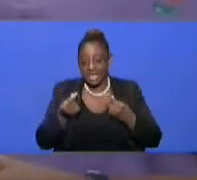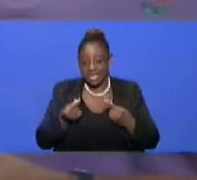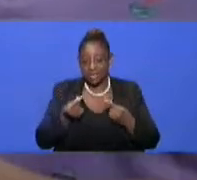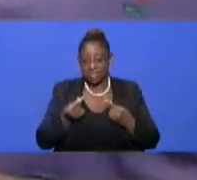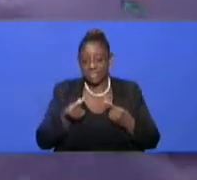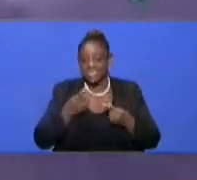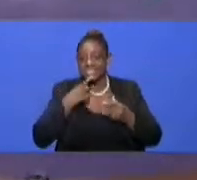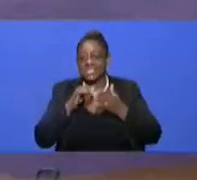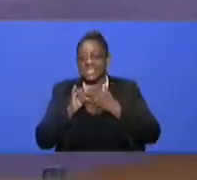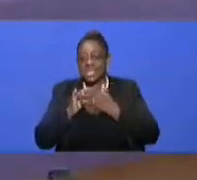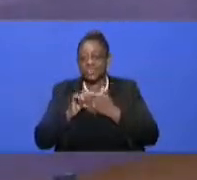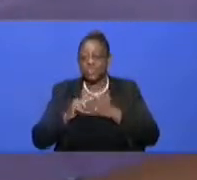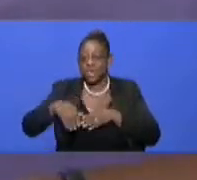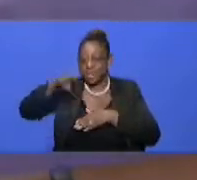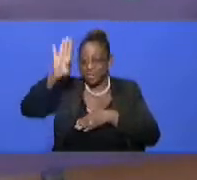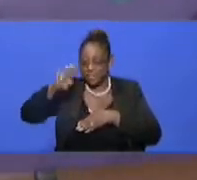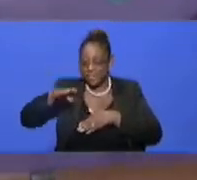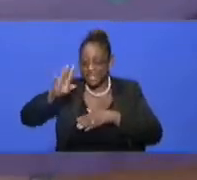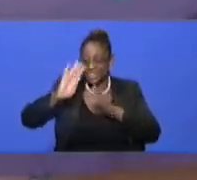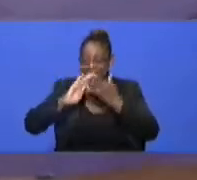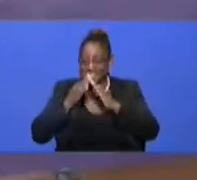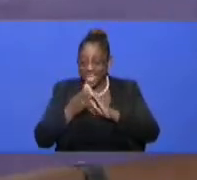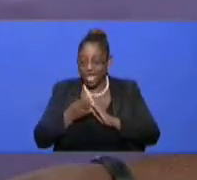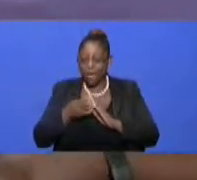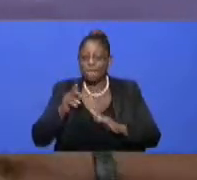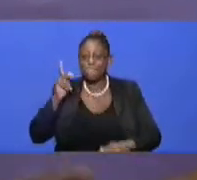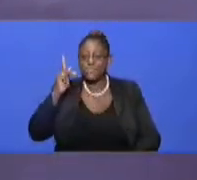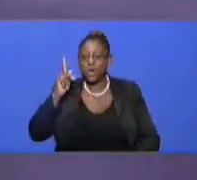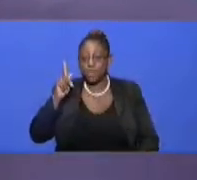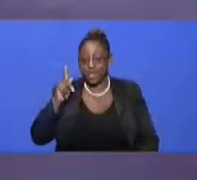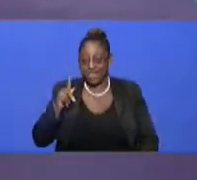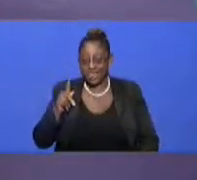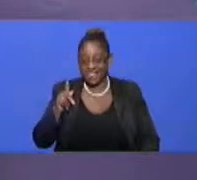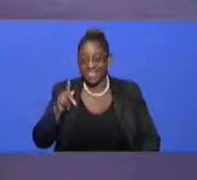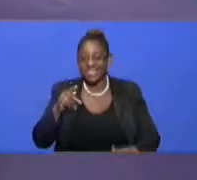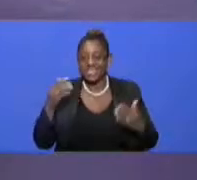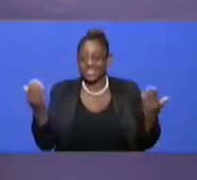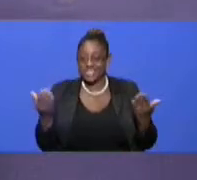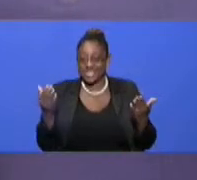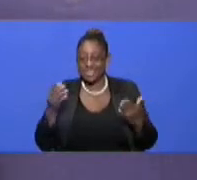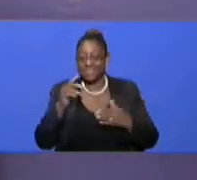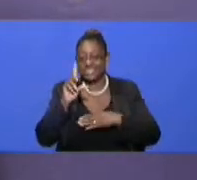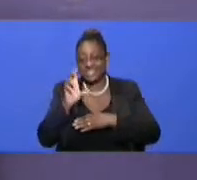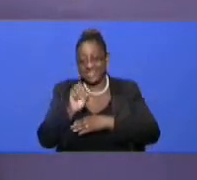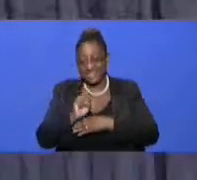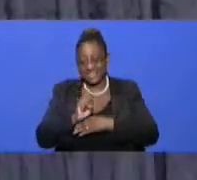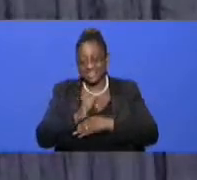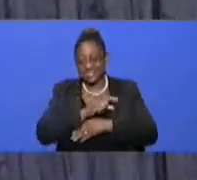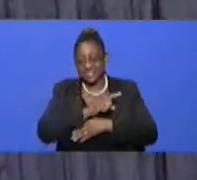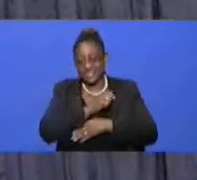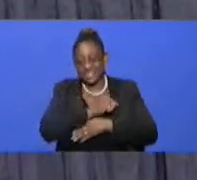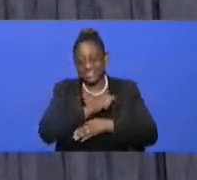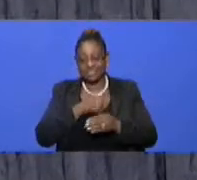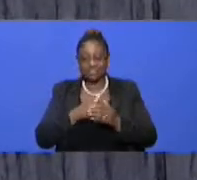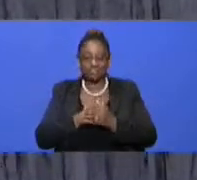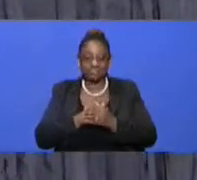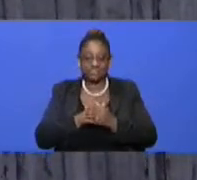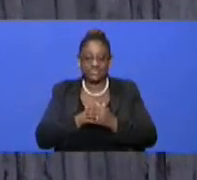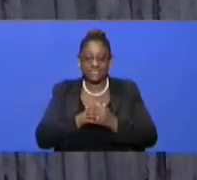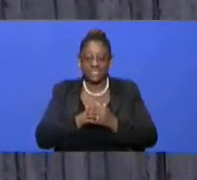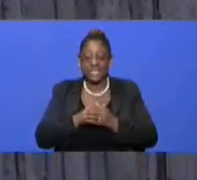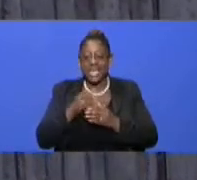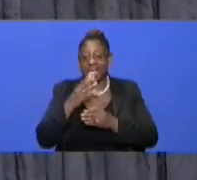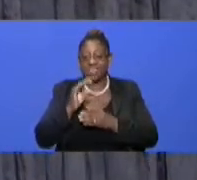town purple. Yes. Of course, reporting here from the ZNS studio for the Bahamas Tonight, I'm Lloyd Allen. The ball